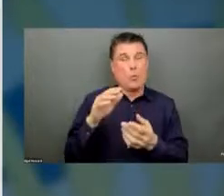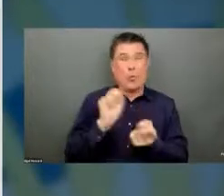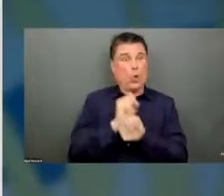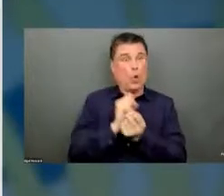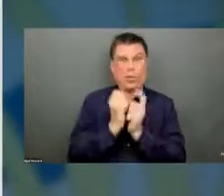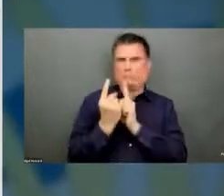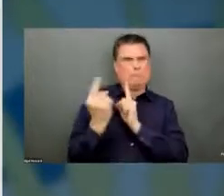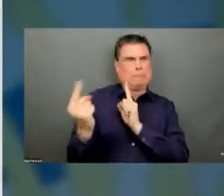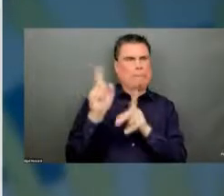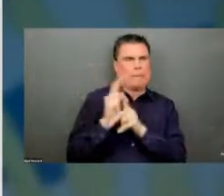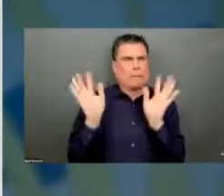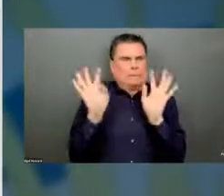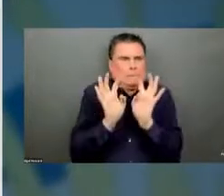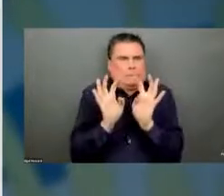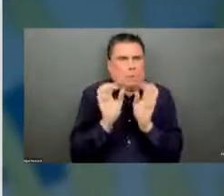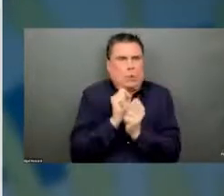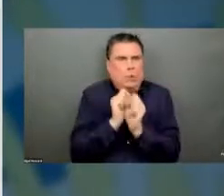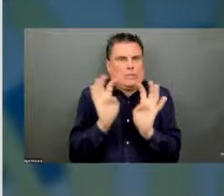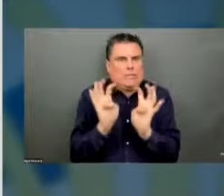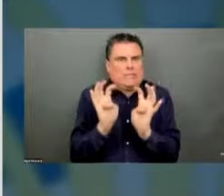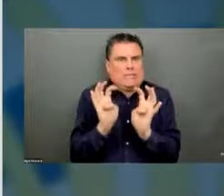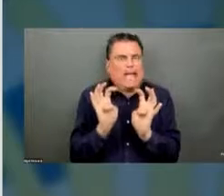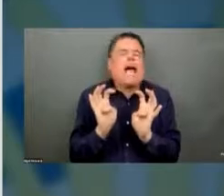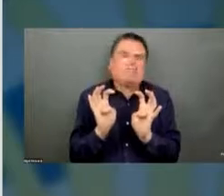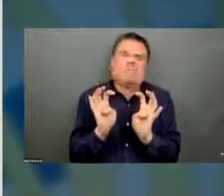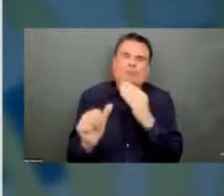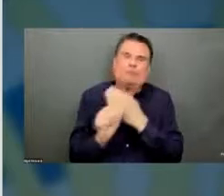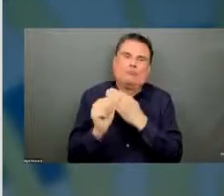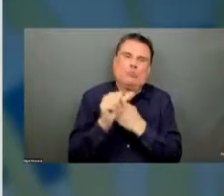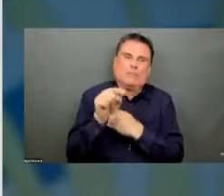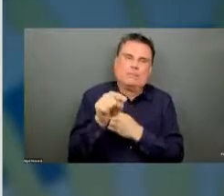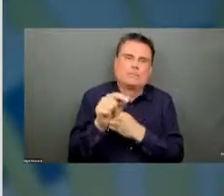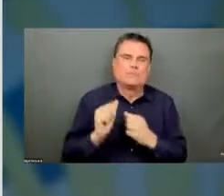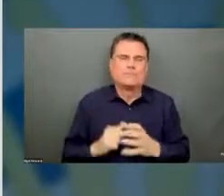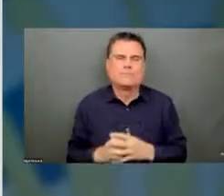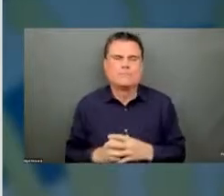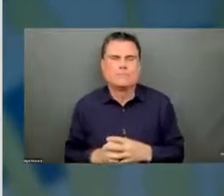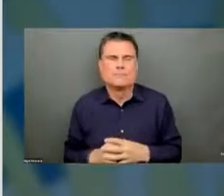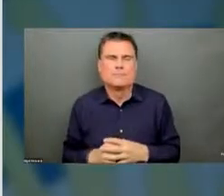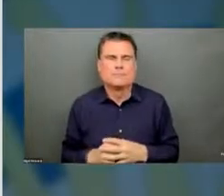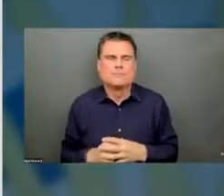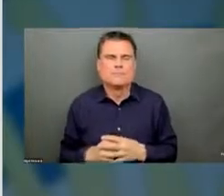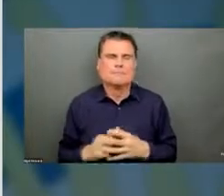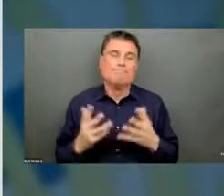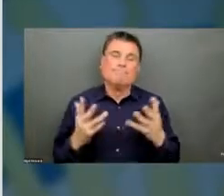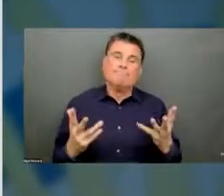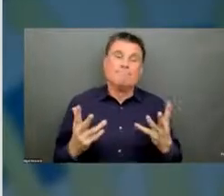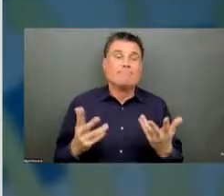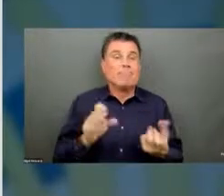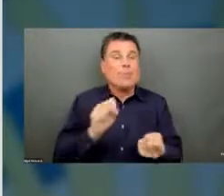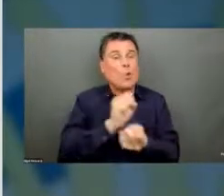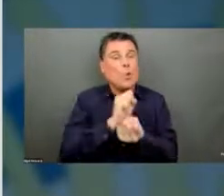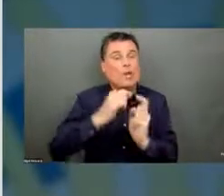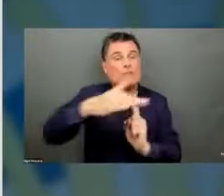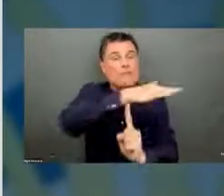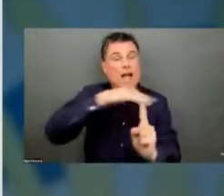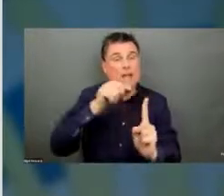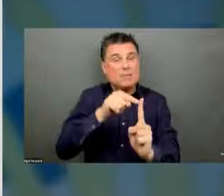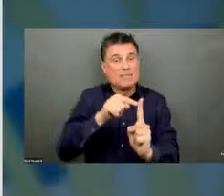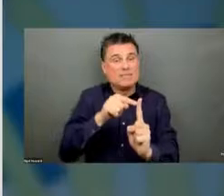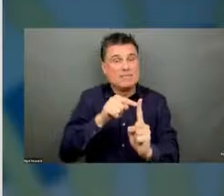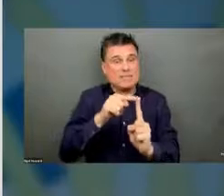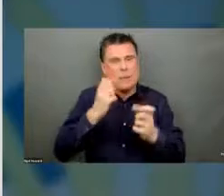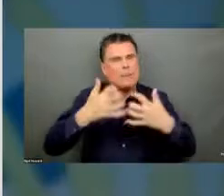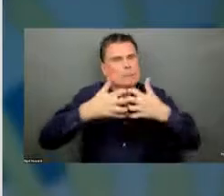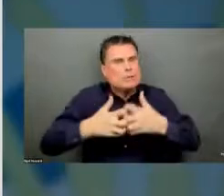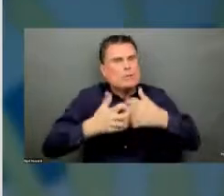And some of those places we know are workplaces that we need to keep things going, like our food processing